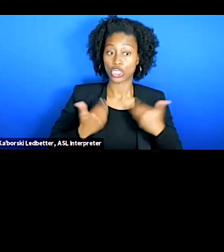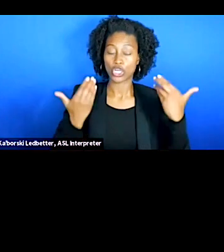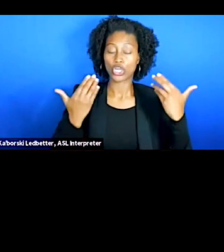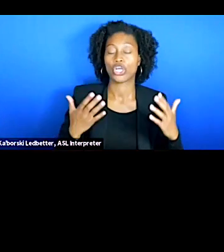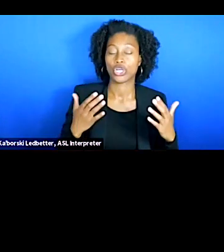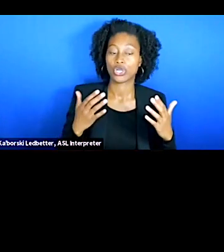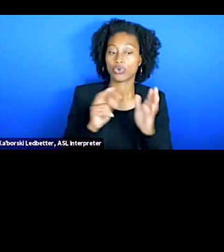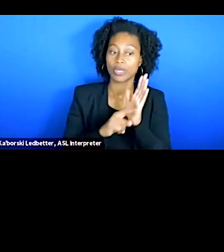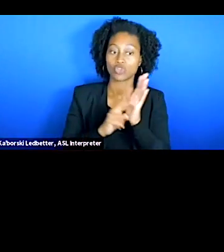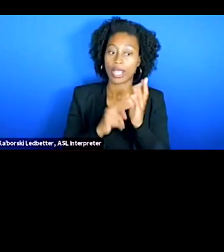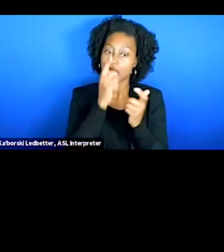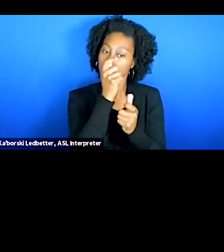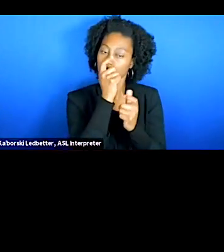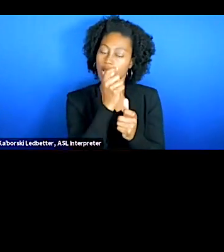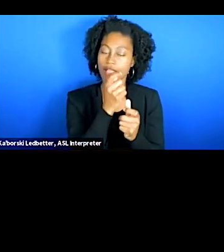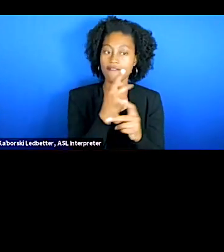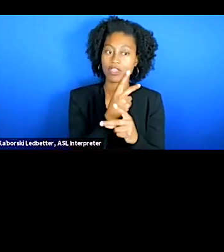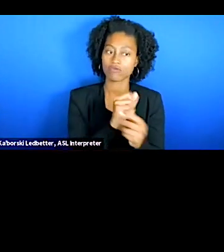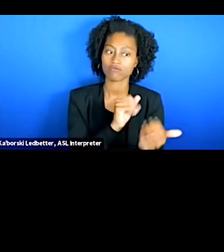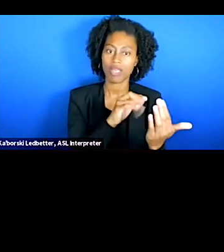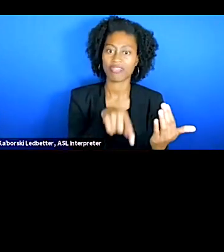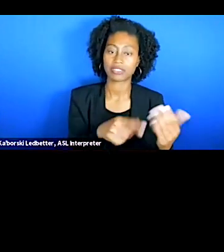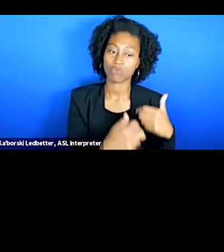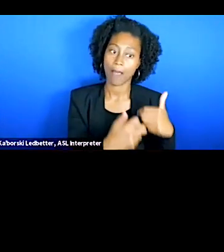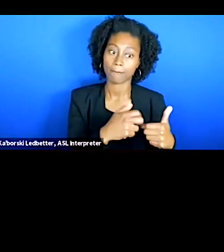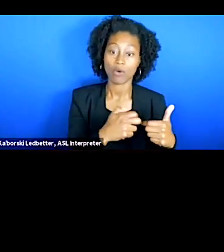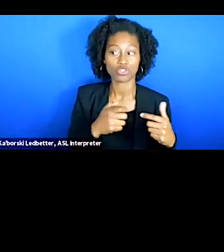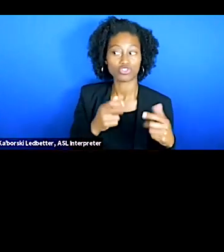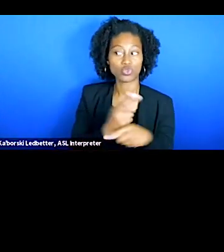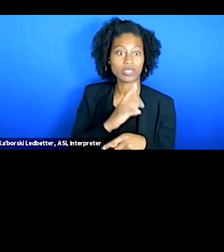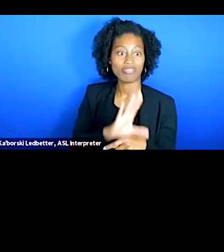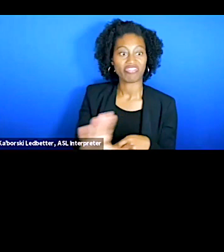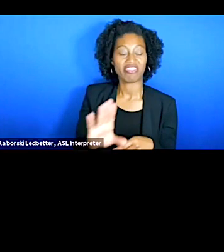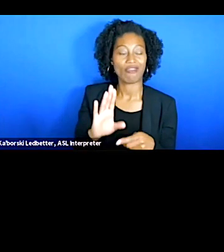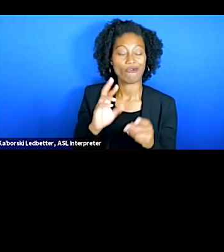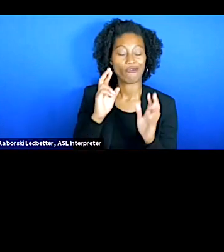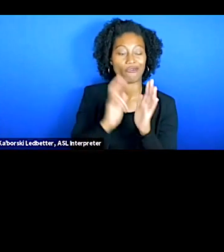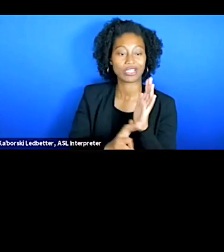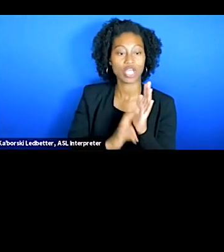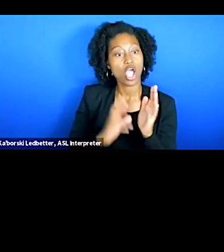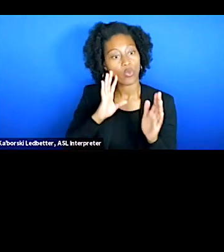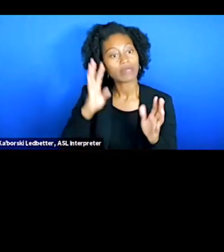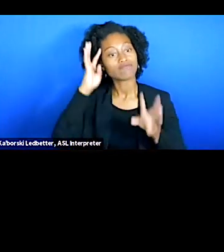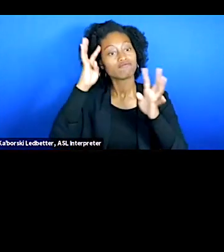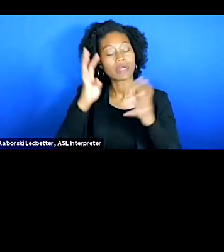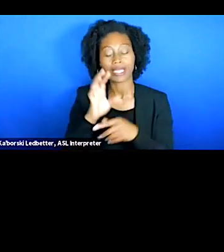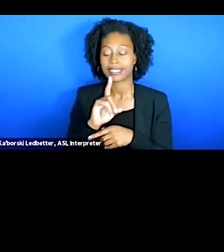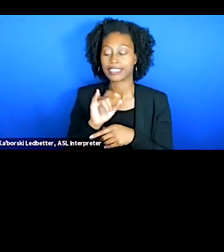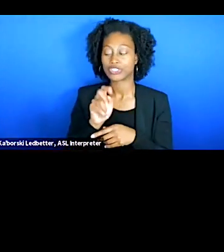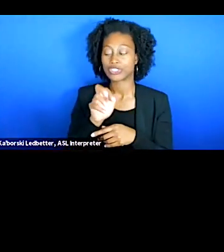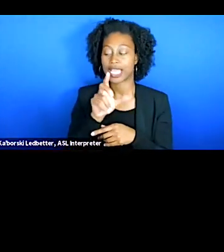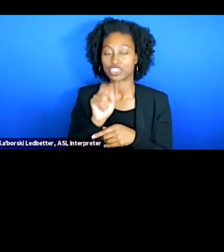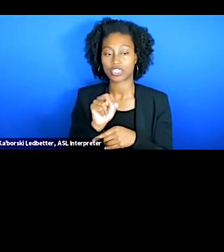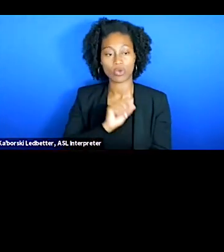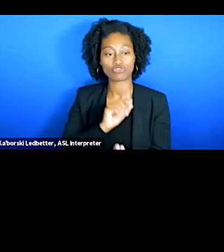interested in filling up those gaps in research would be creating dissertations that would address this